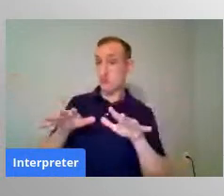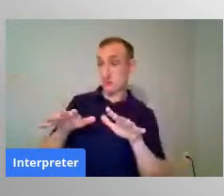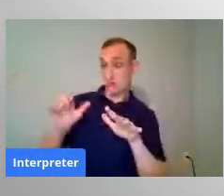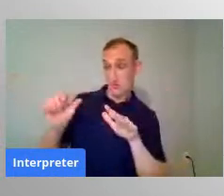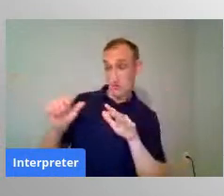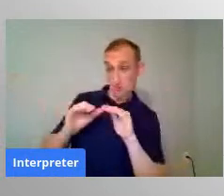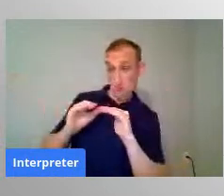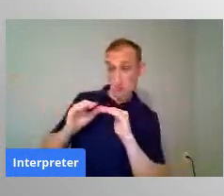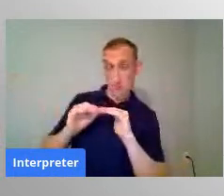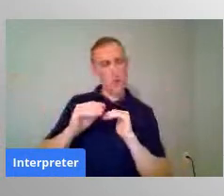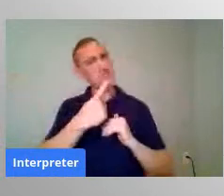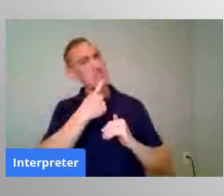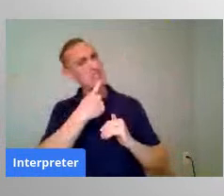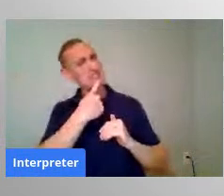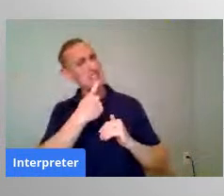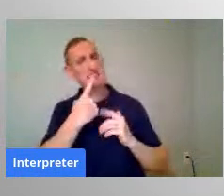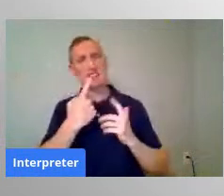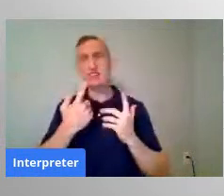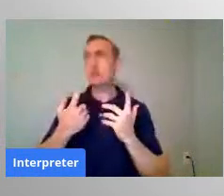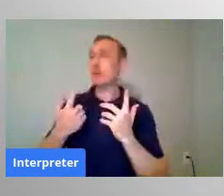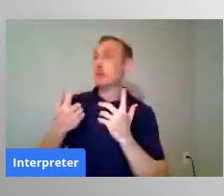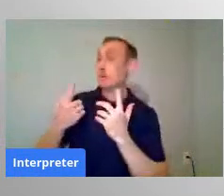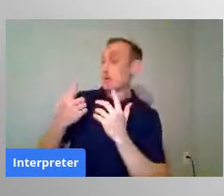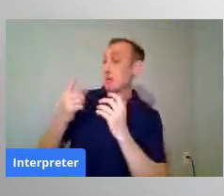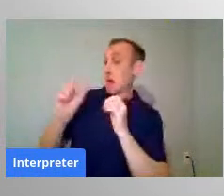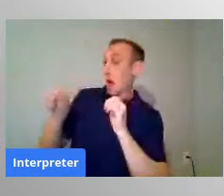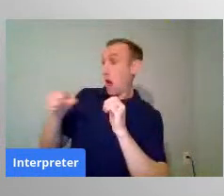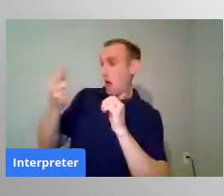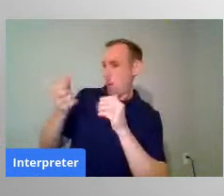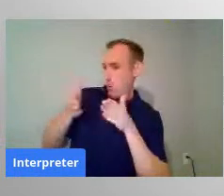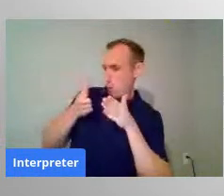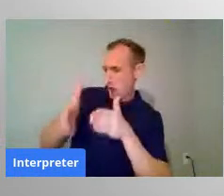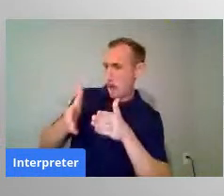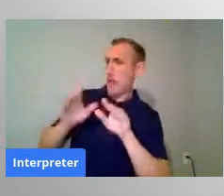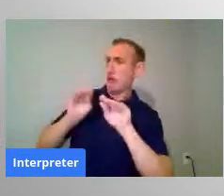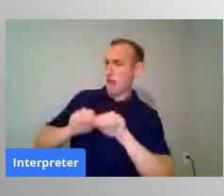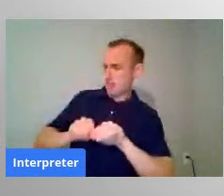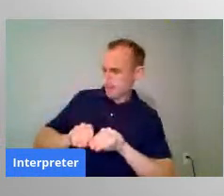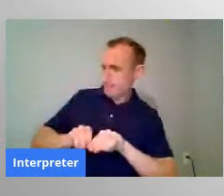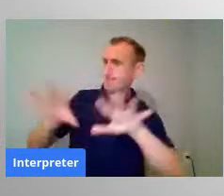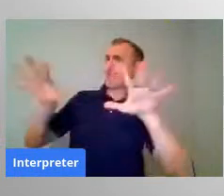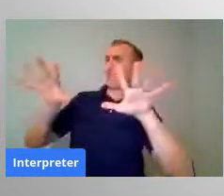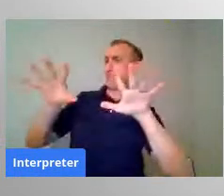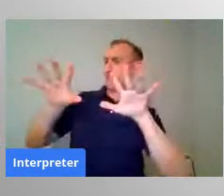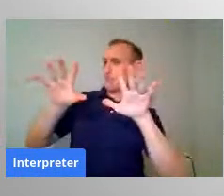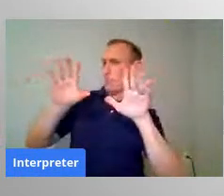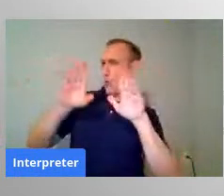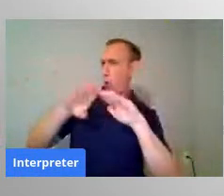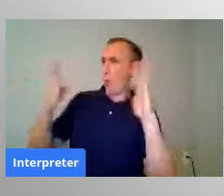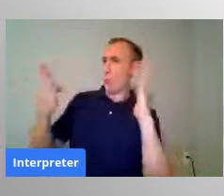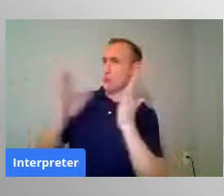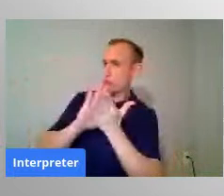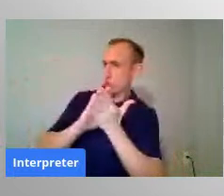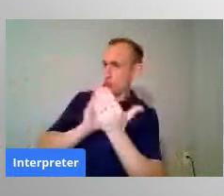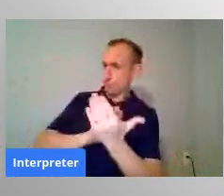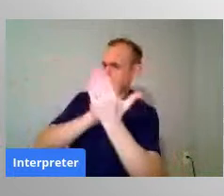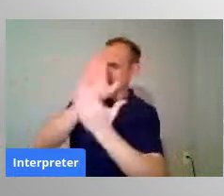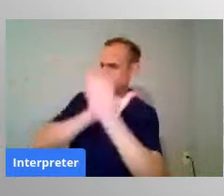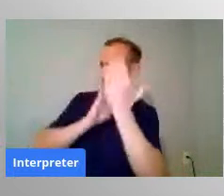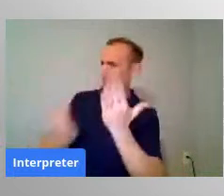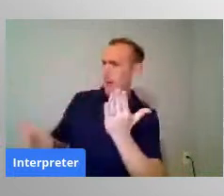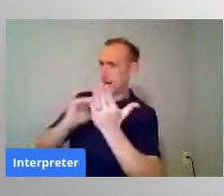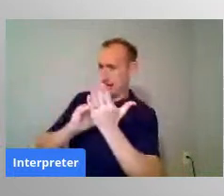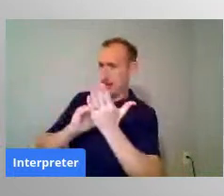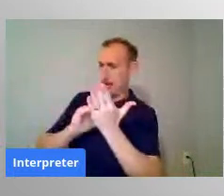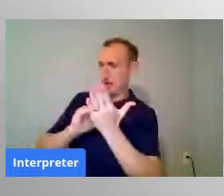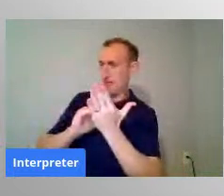reopening plans and other really important information on multiple mediums? So not just via a letter sent to